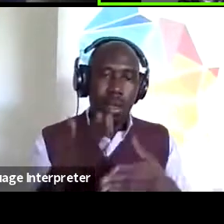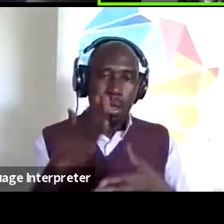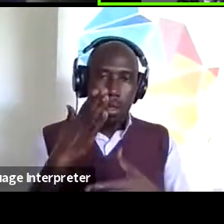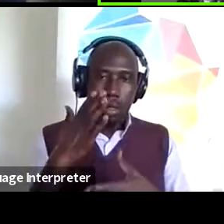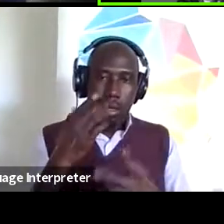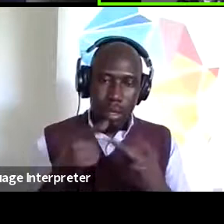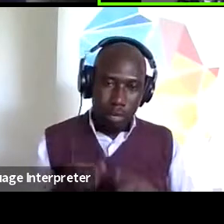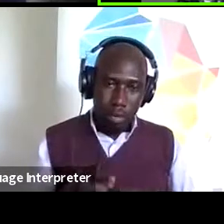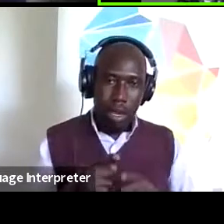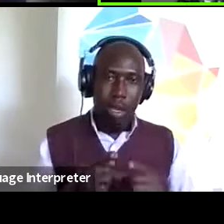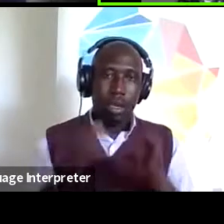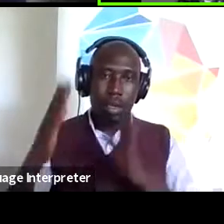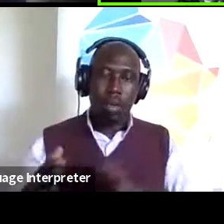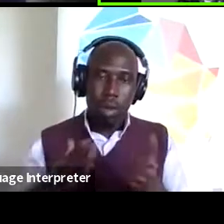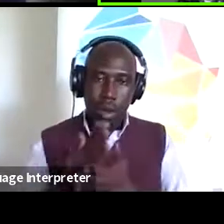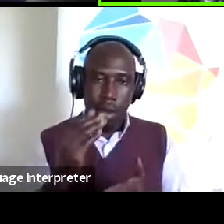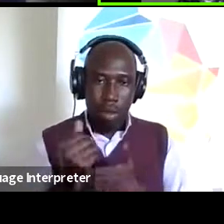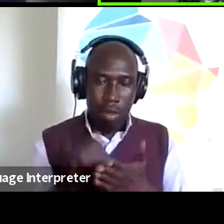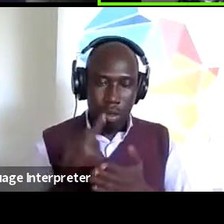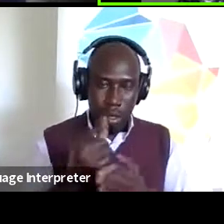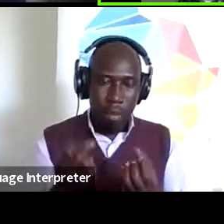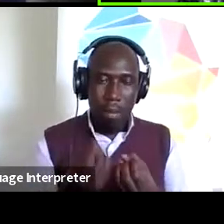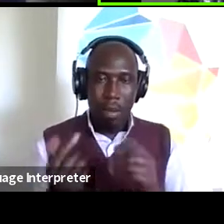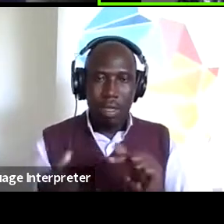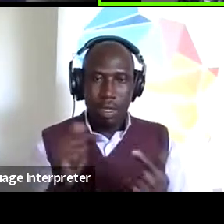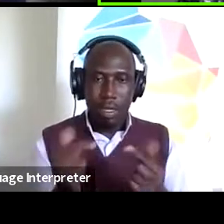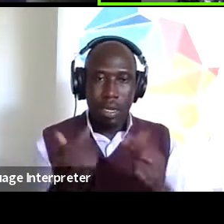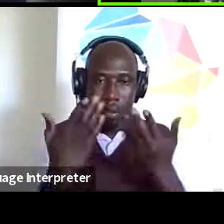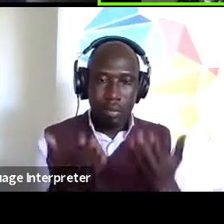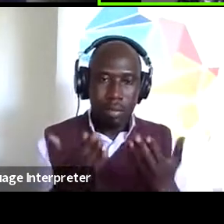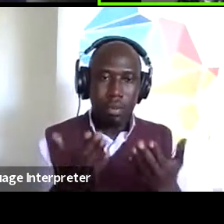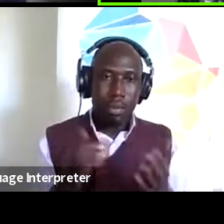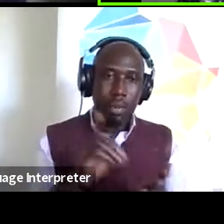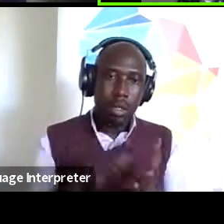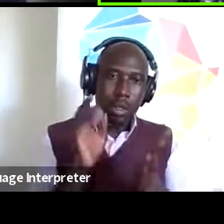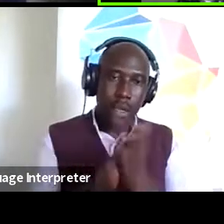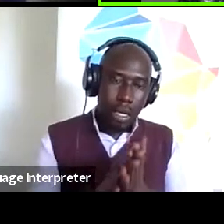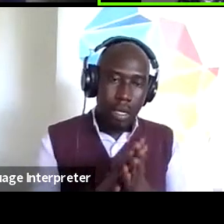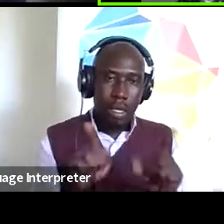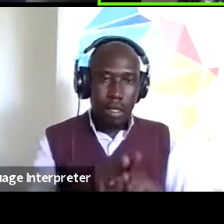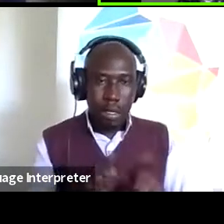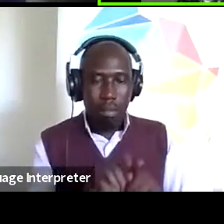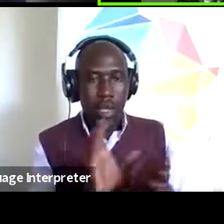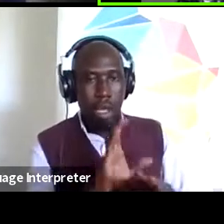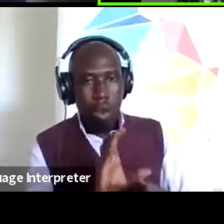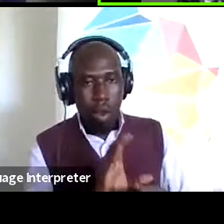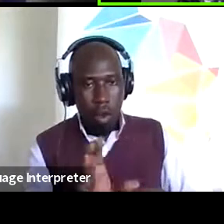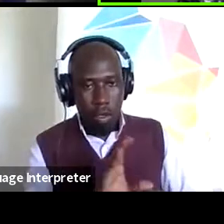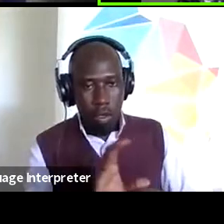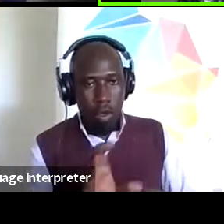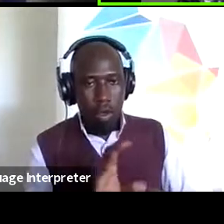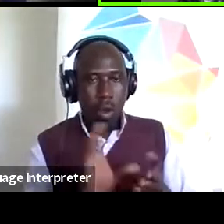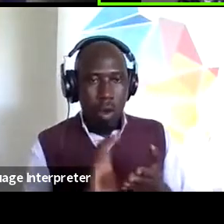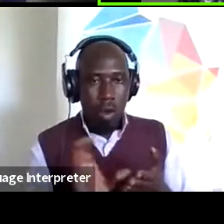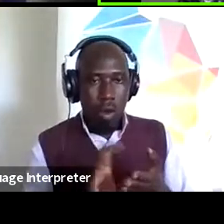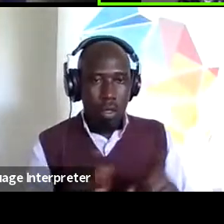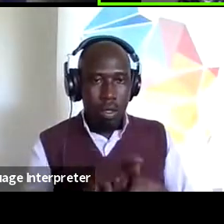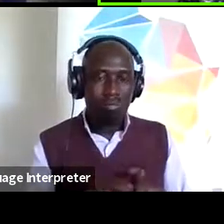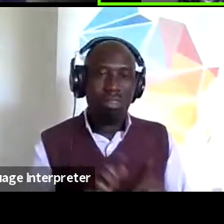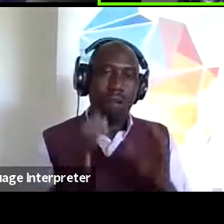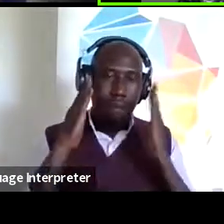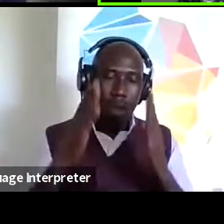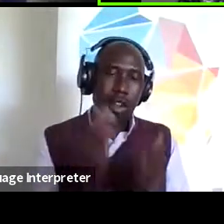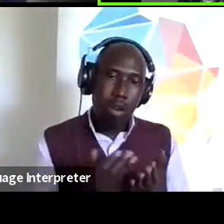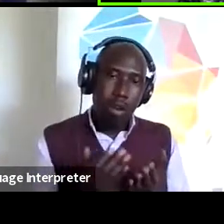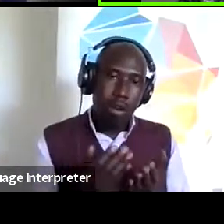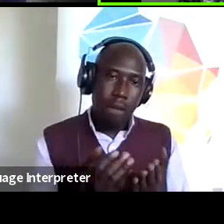rights, because we've seen that most of the arguments around data prices and data cost has been more focused on revenue collection, more focused